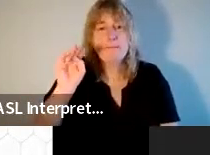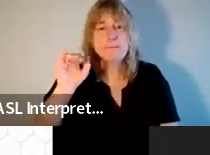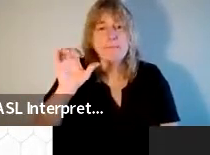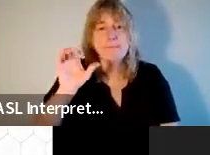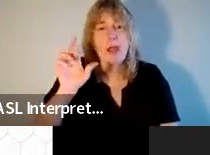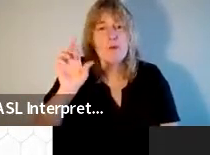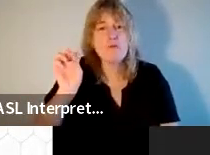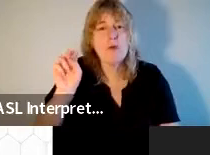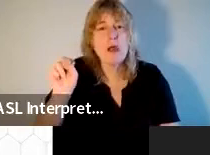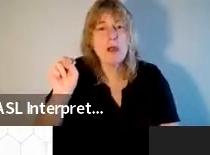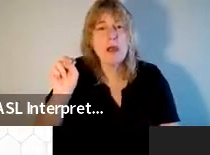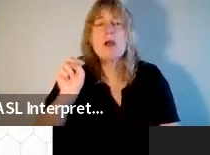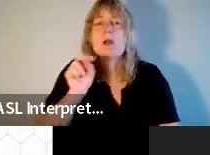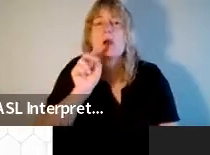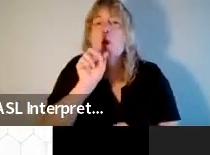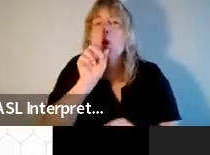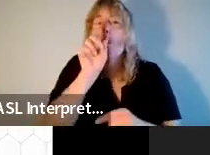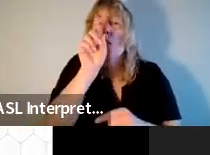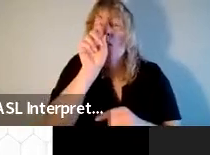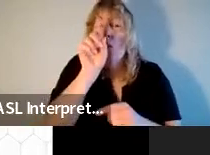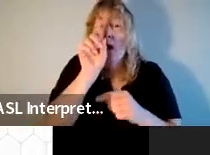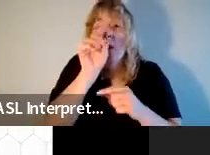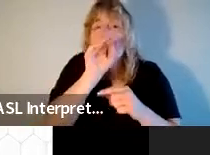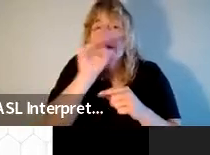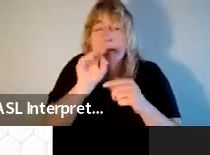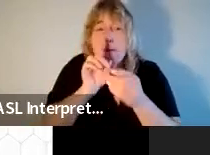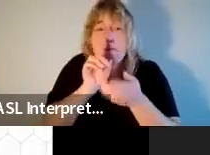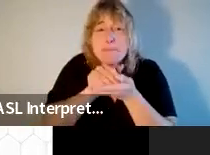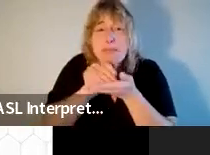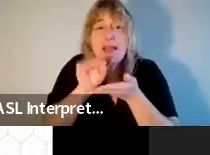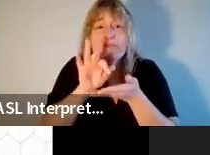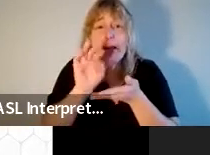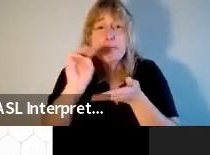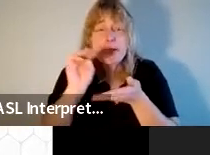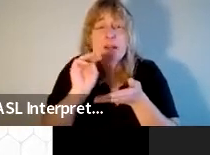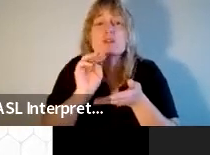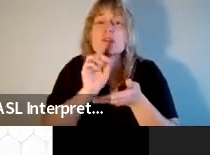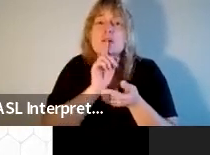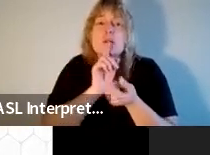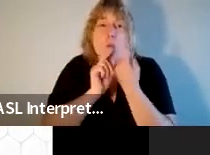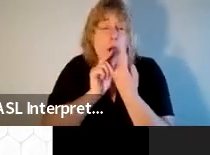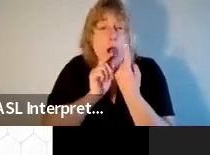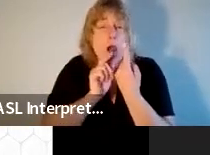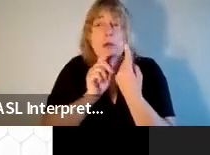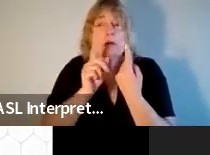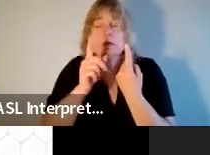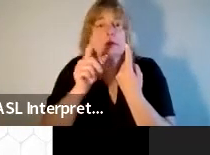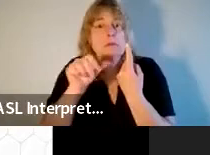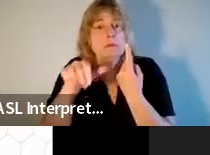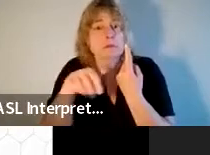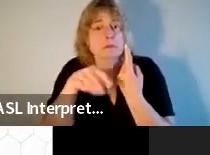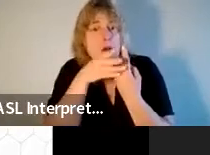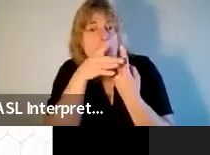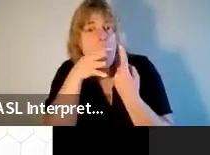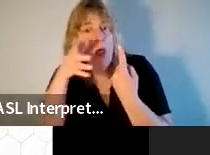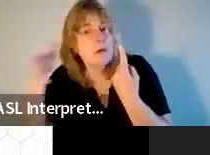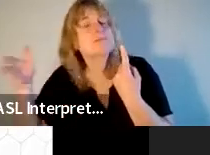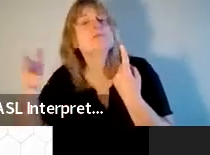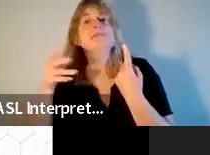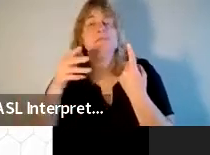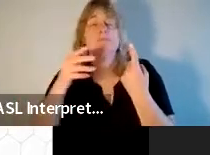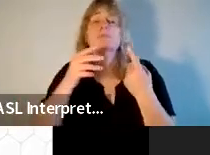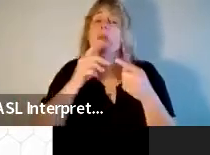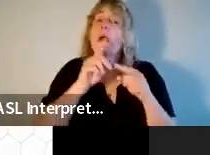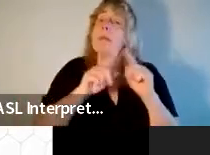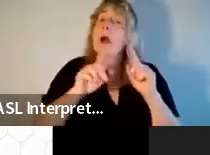a meter is 1 micron, redder than the reddest thing your eye can see. The orbit of the James Webb is also